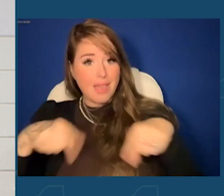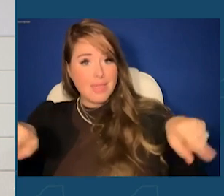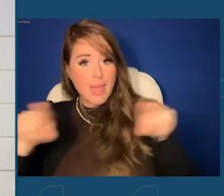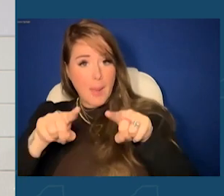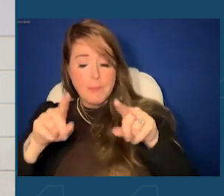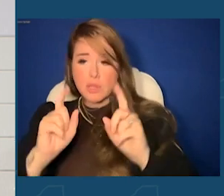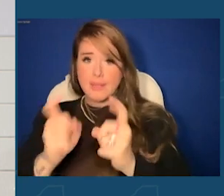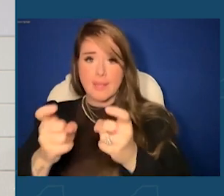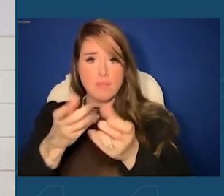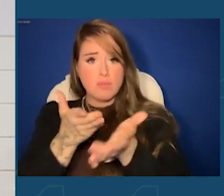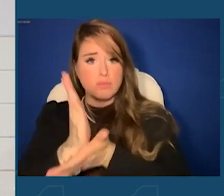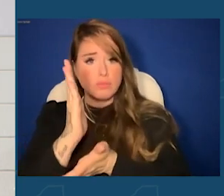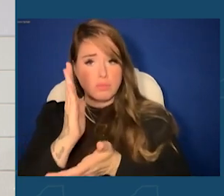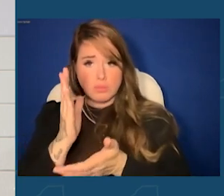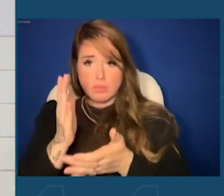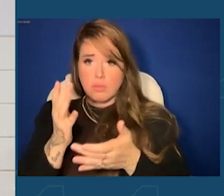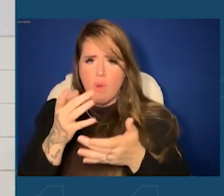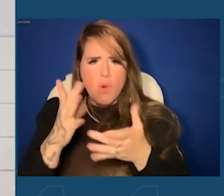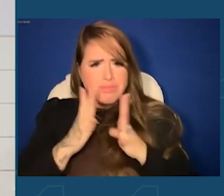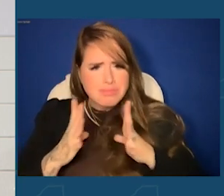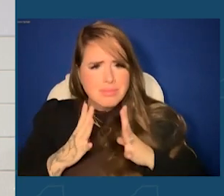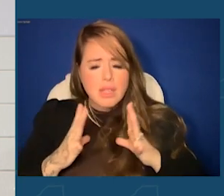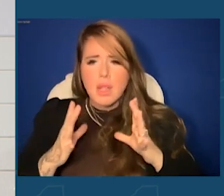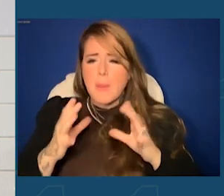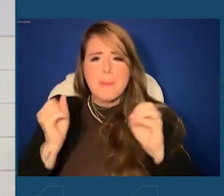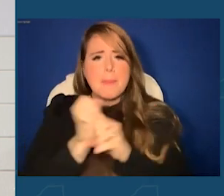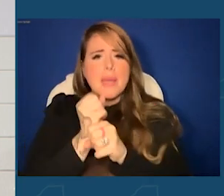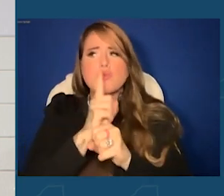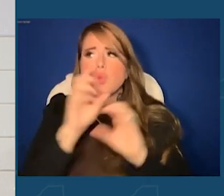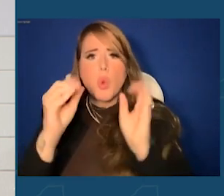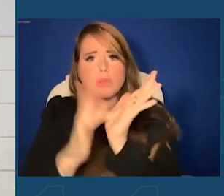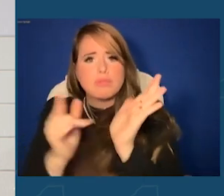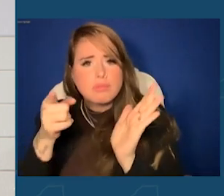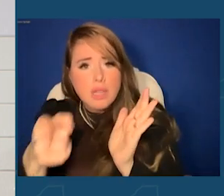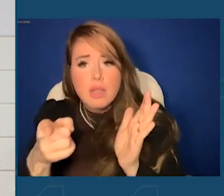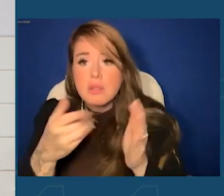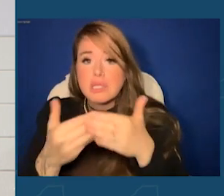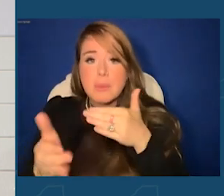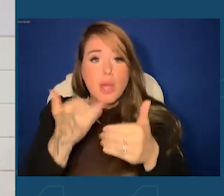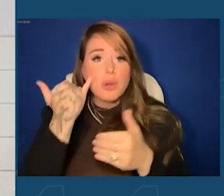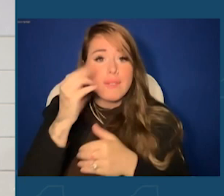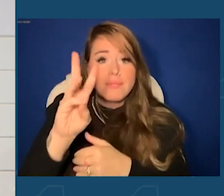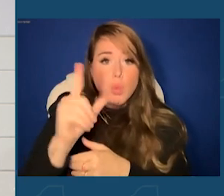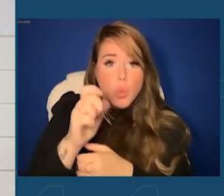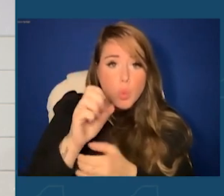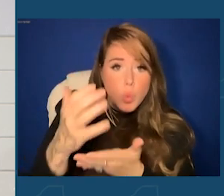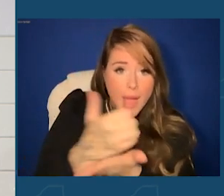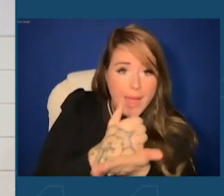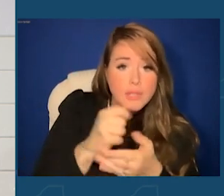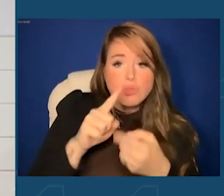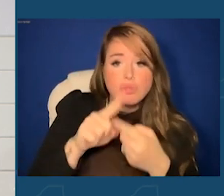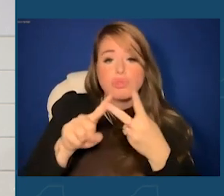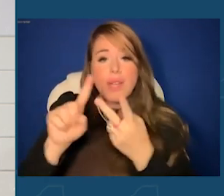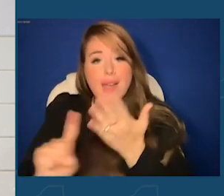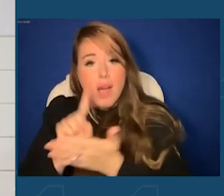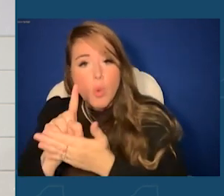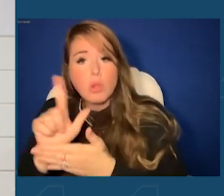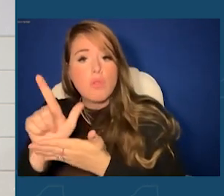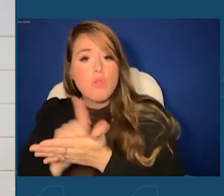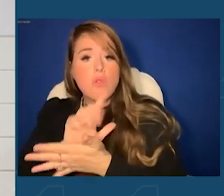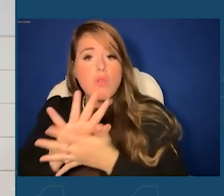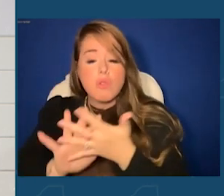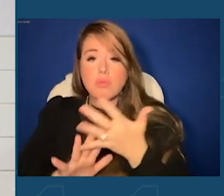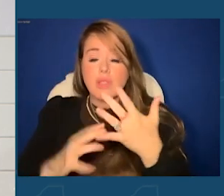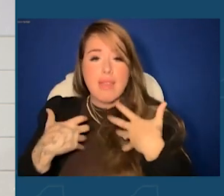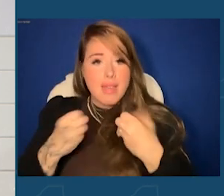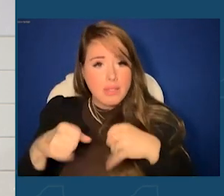being exploited, whether it's wage and hour laws, whether it's safety and health standards. So we owe them that. We owe them that responsibility. And the